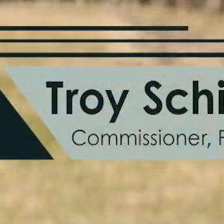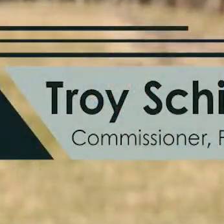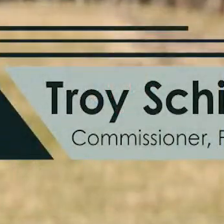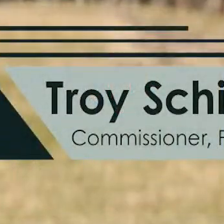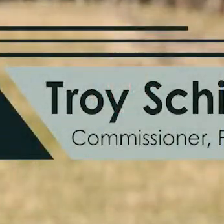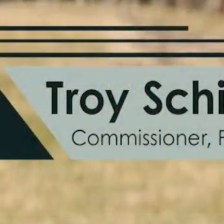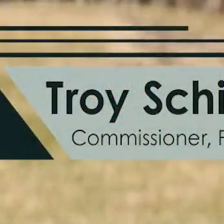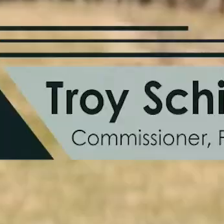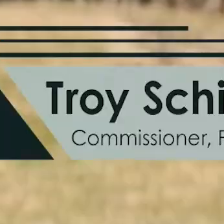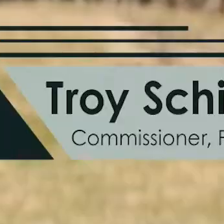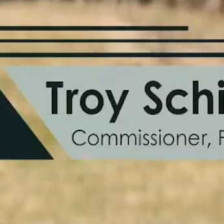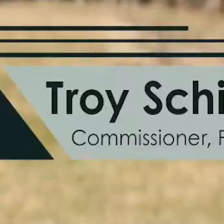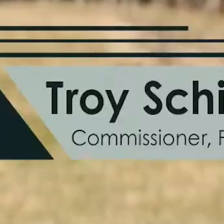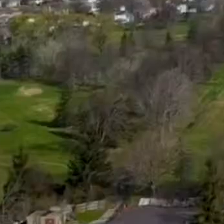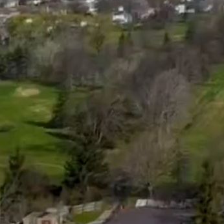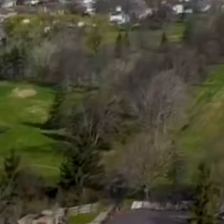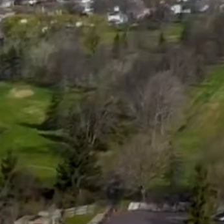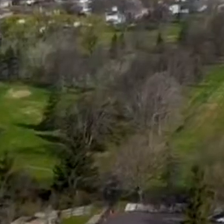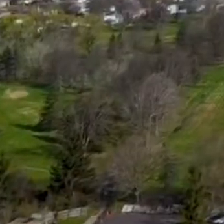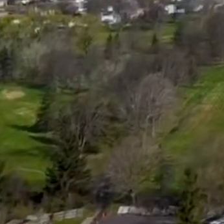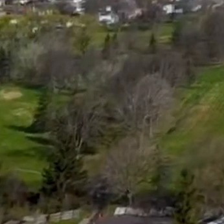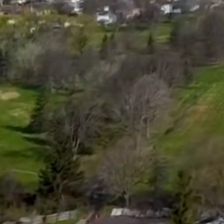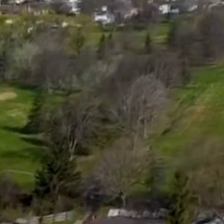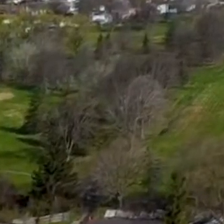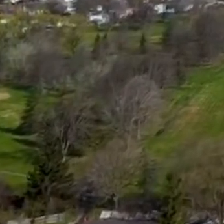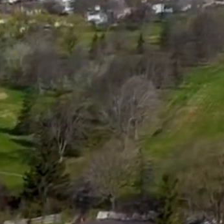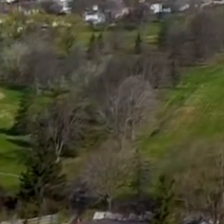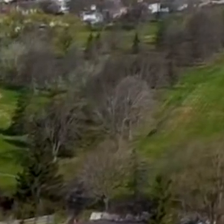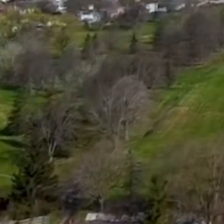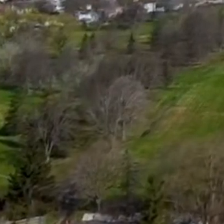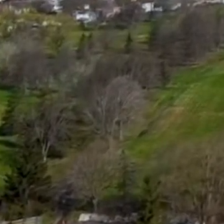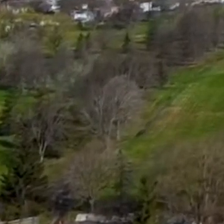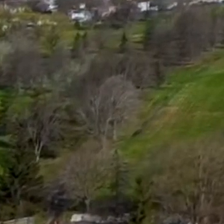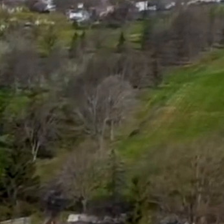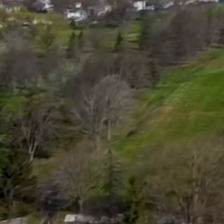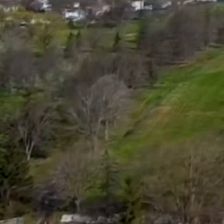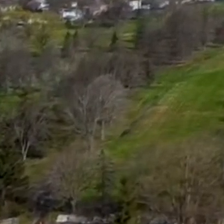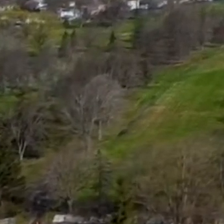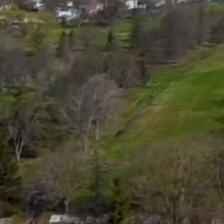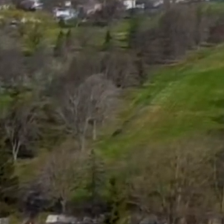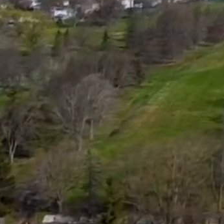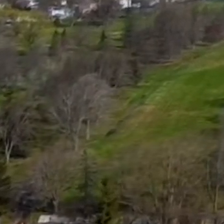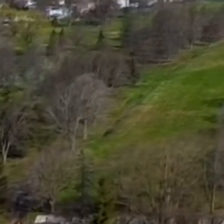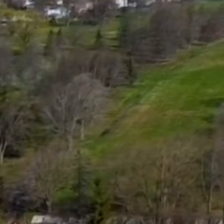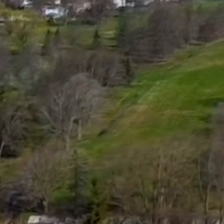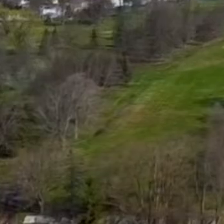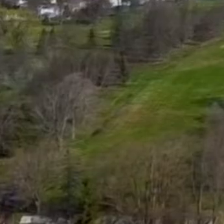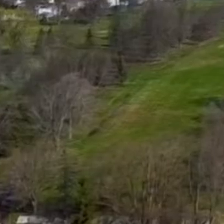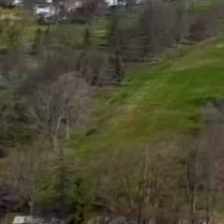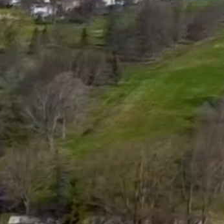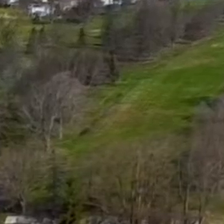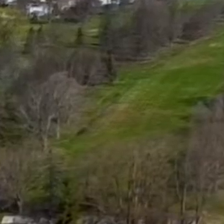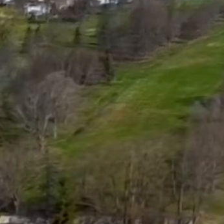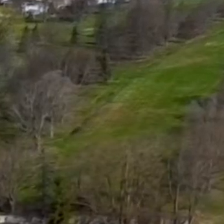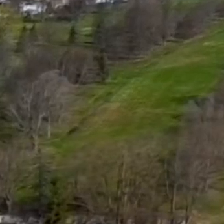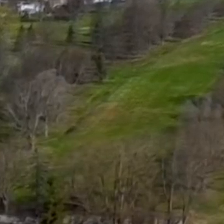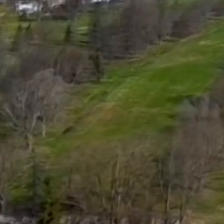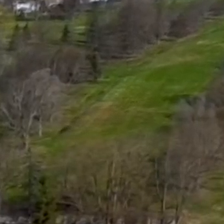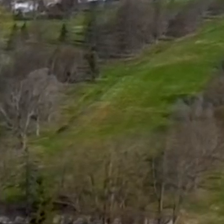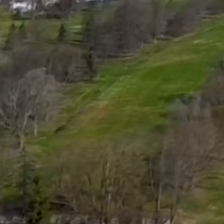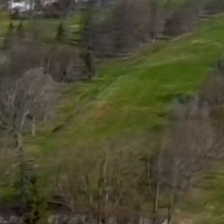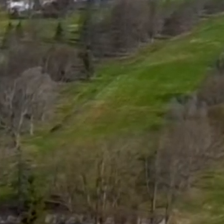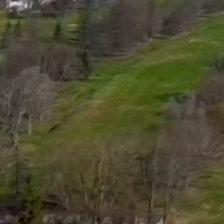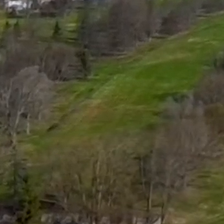Commissioner of Parks, Recreation, and Forestry. In context, this parcel, 171 acres, is actually larger than Ellicott Creek